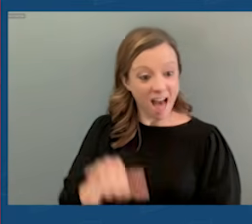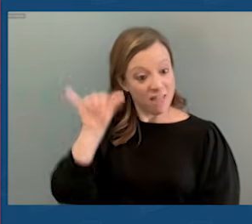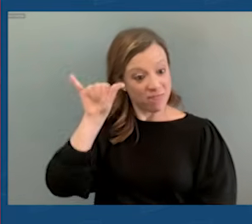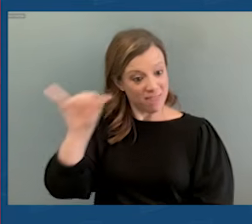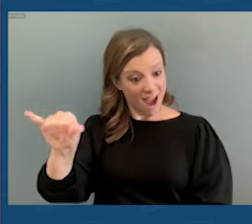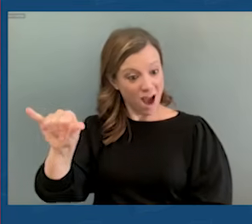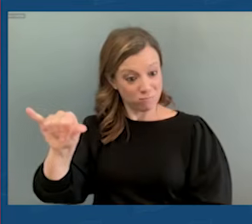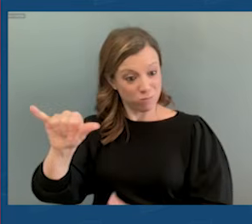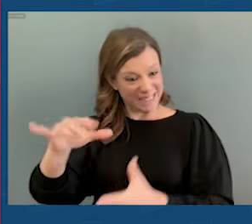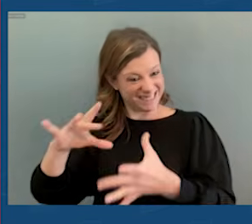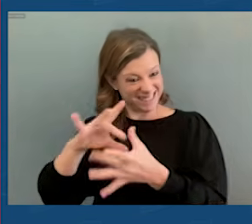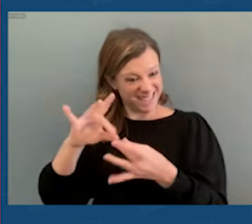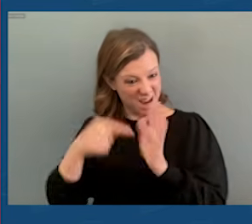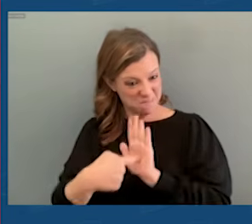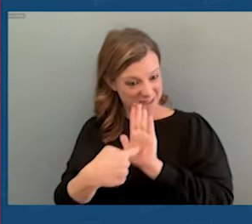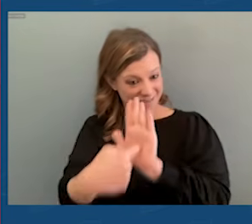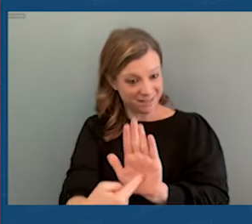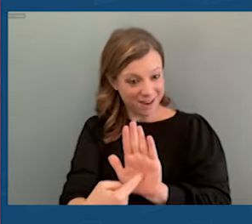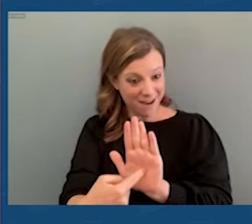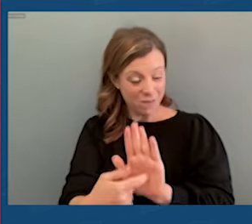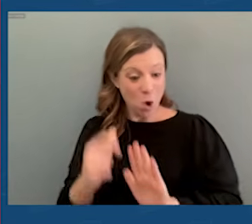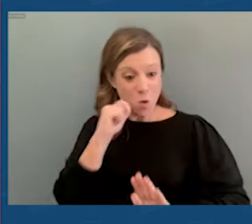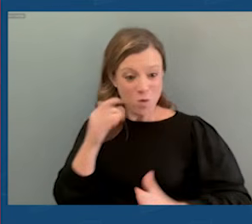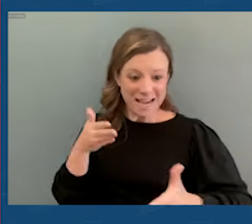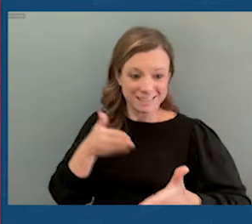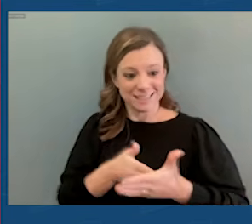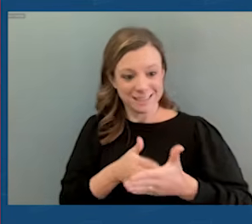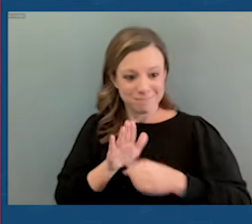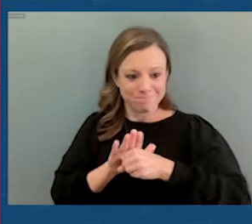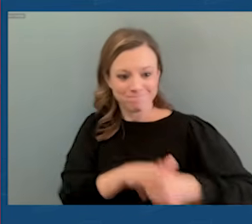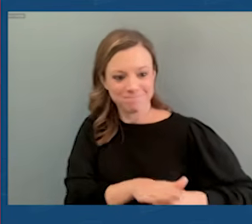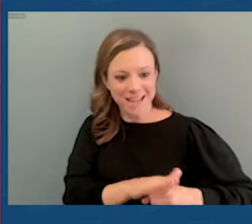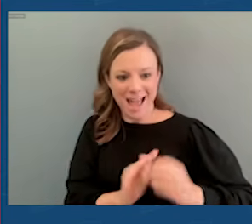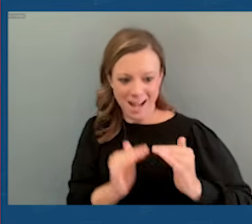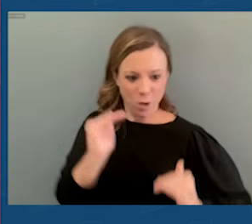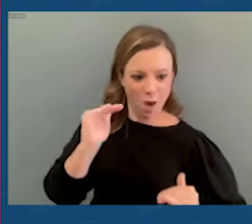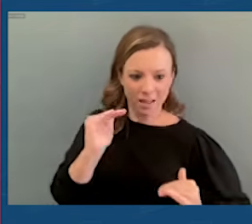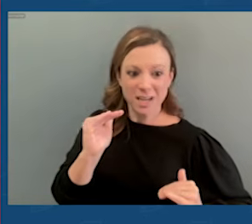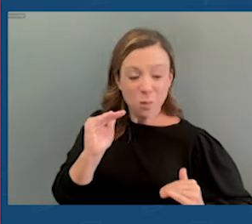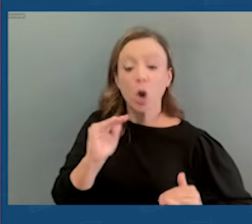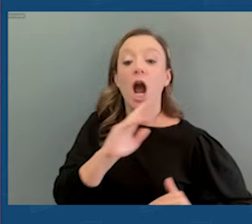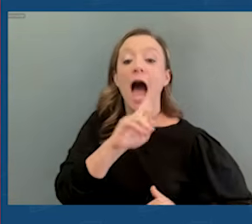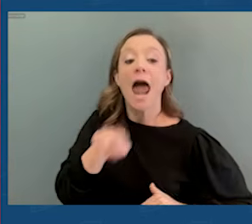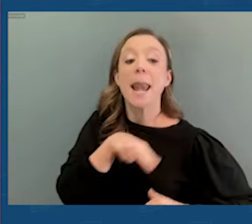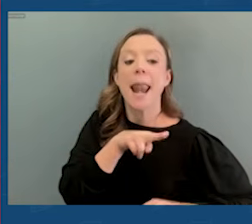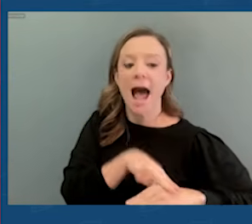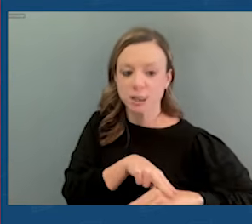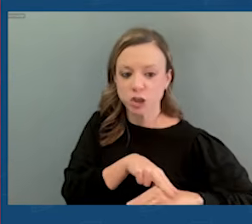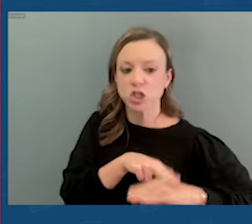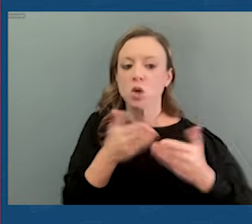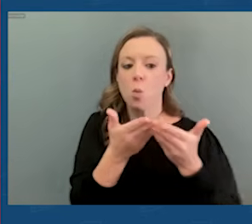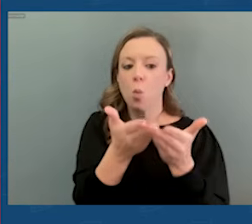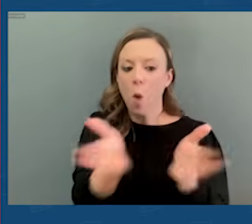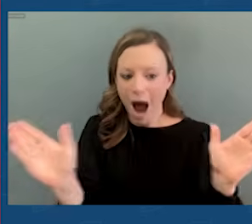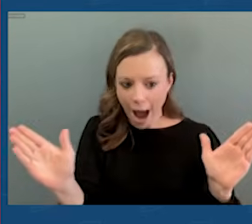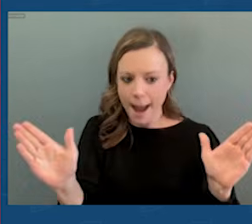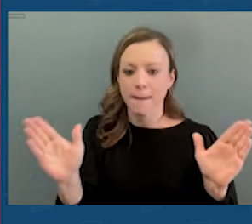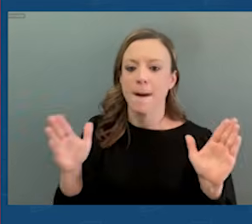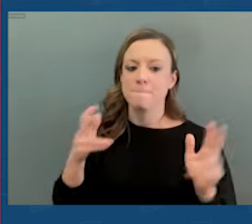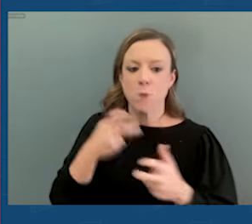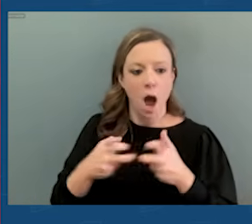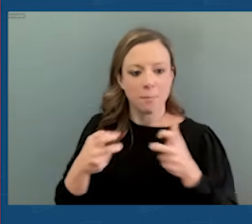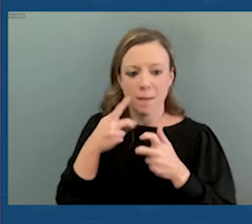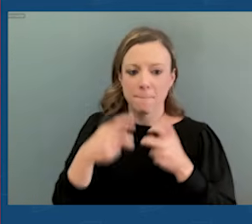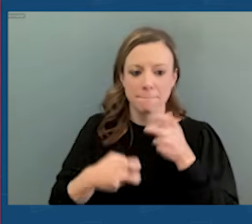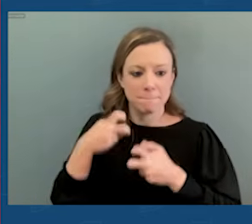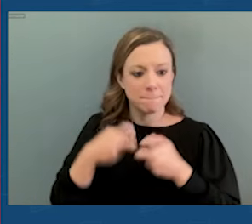how racism and racial inequality were a national problem. See, wounds produce narratives, and so